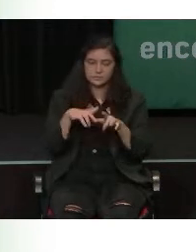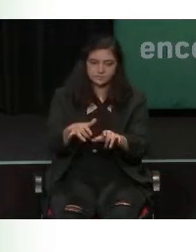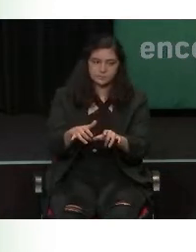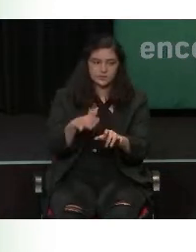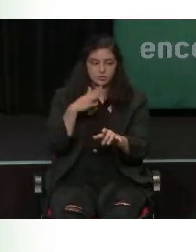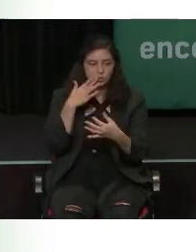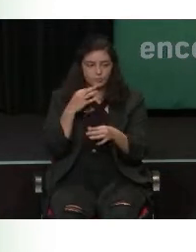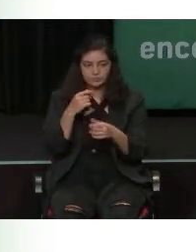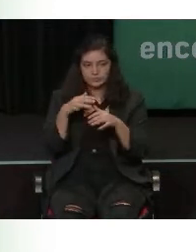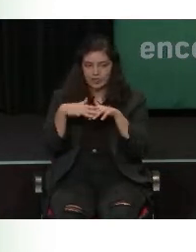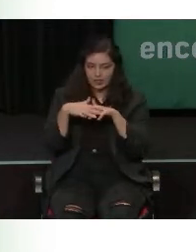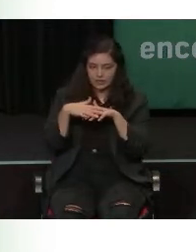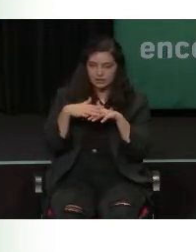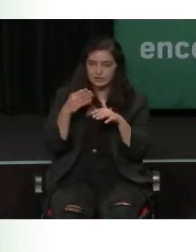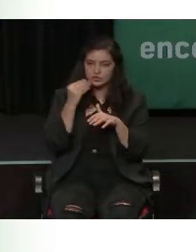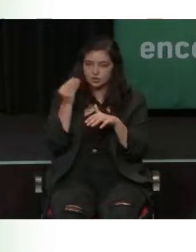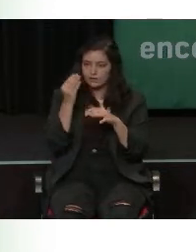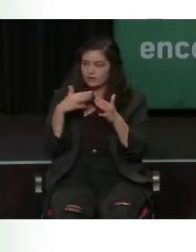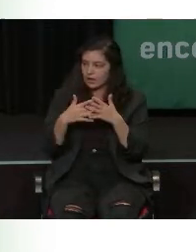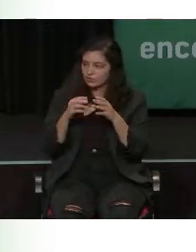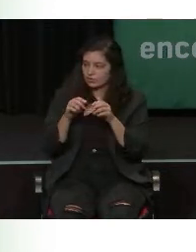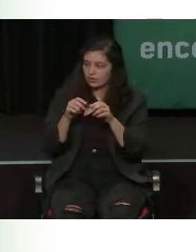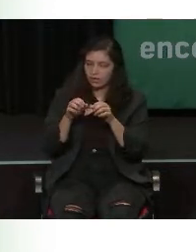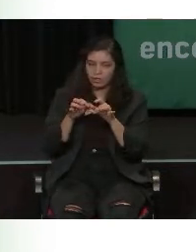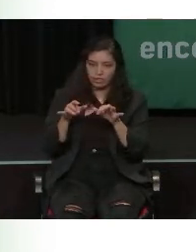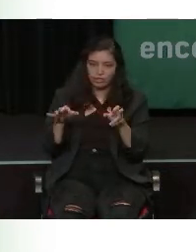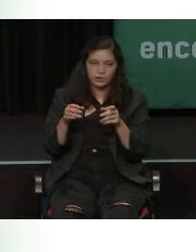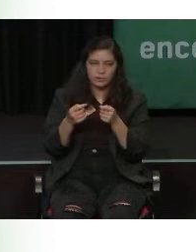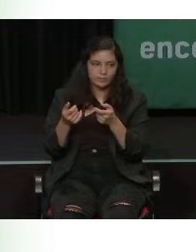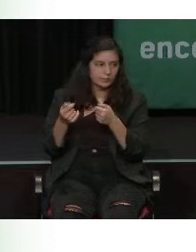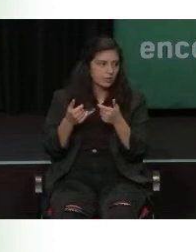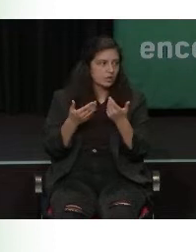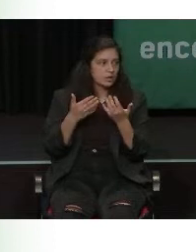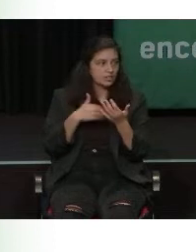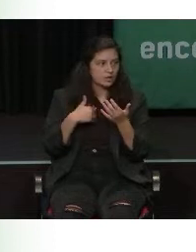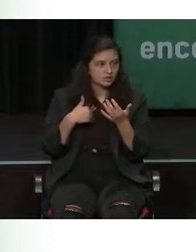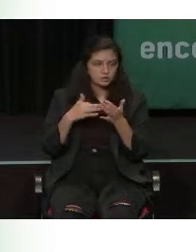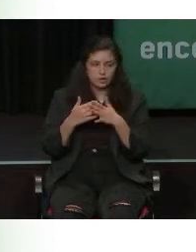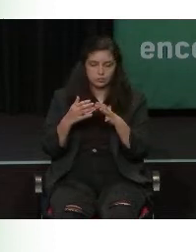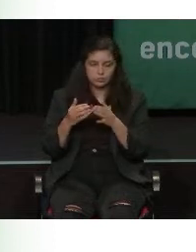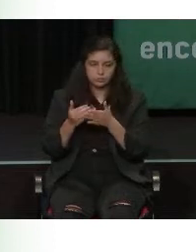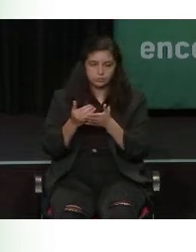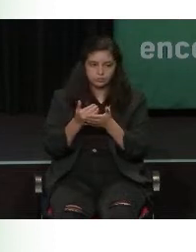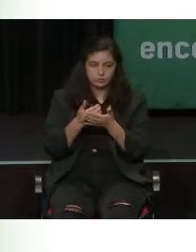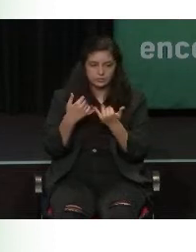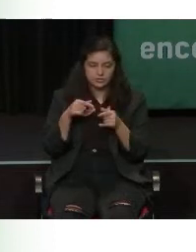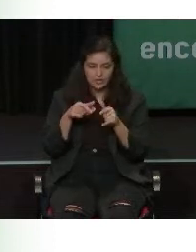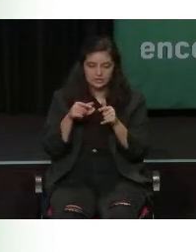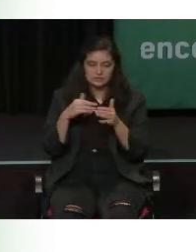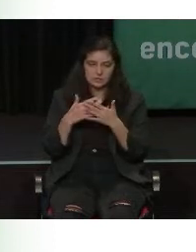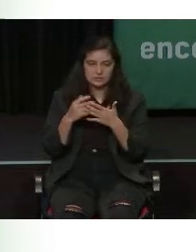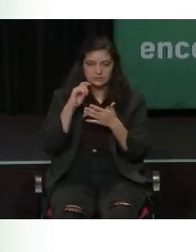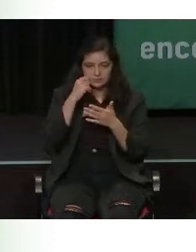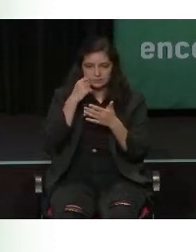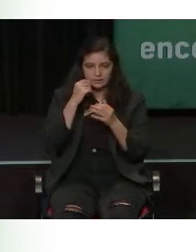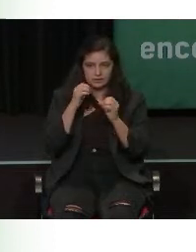In normal young tissues, we have very few mutations. In aging healthy tissues, they start to accumulate, but at that point, there's still no